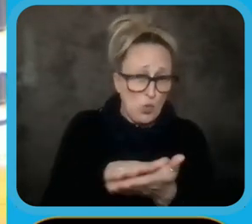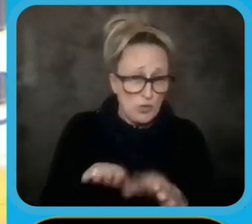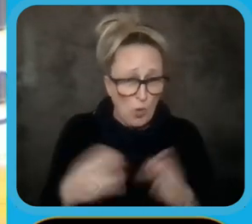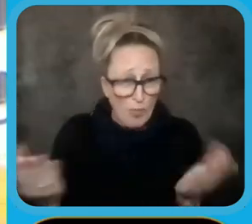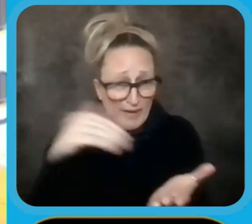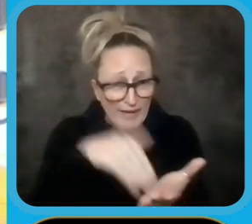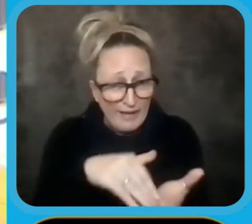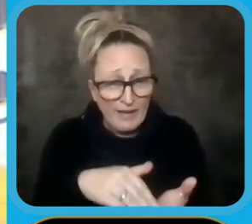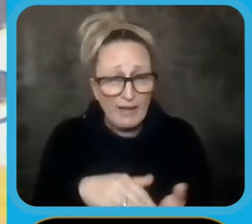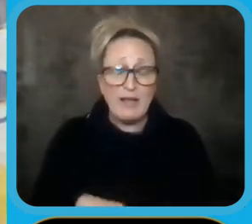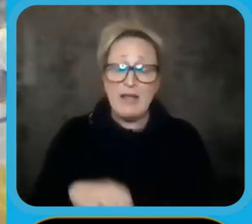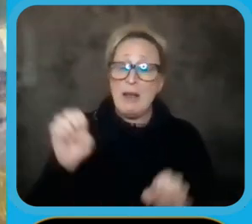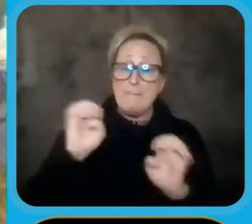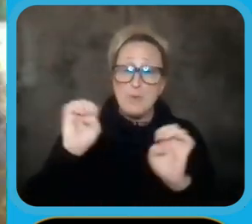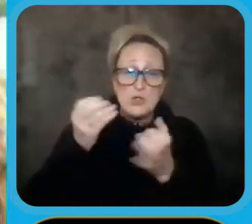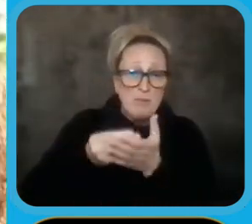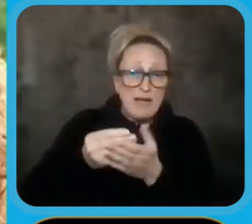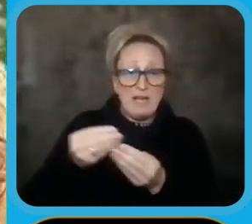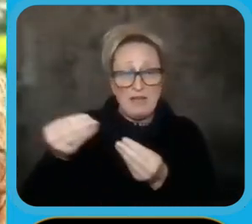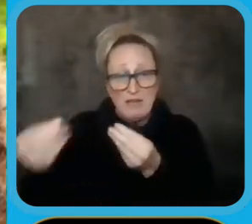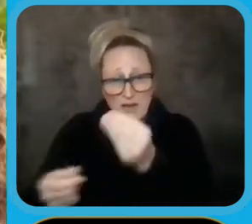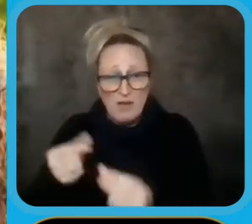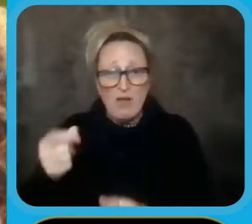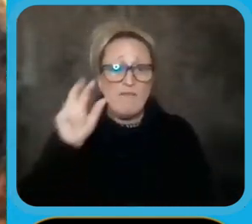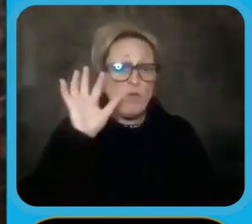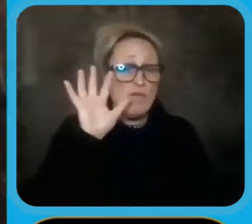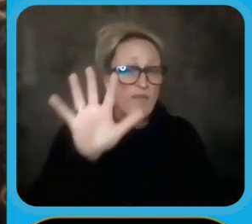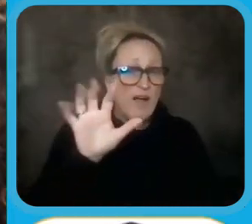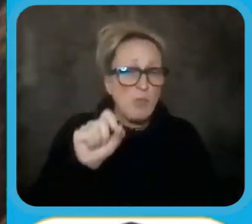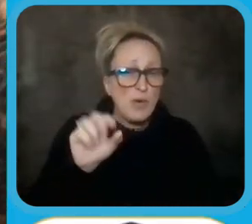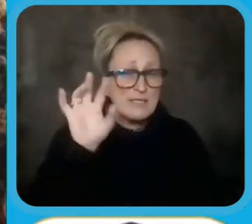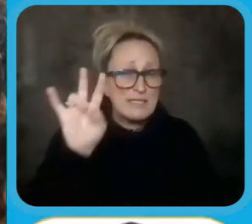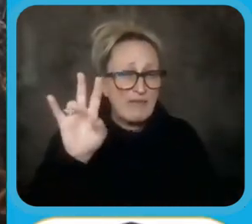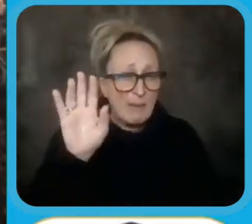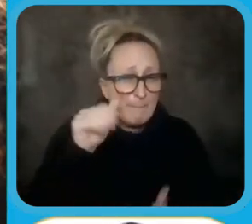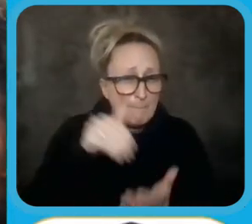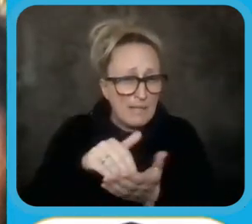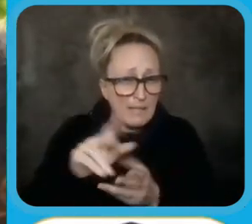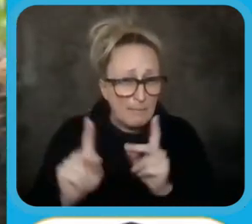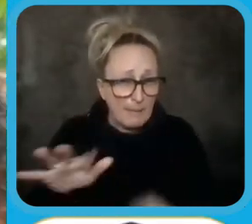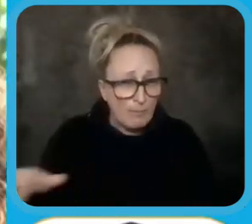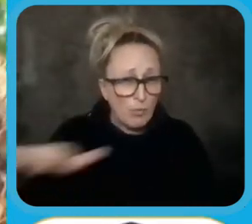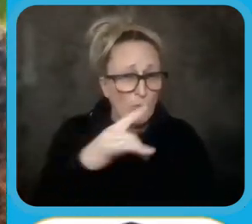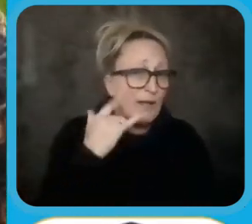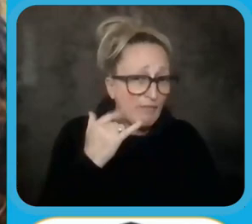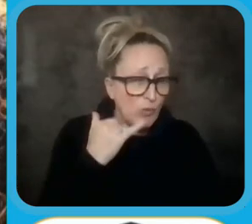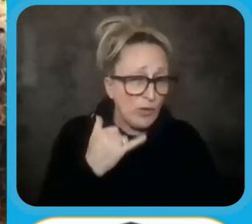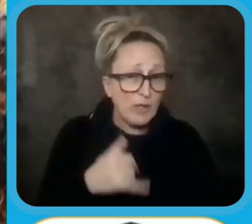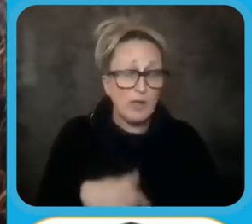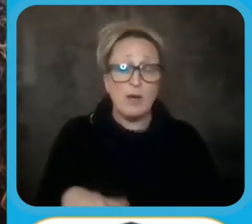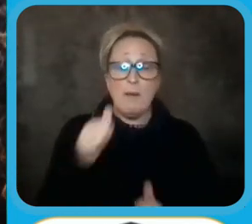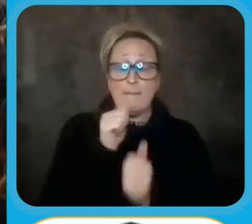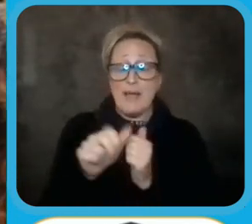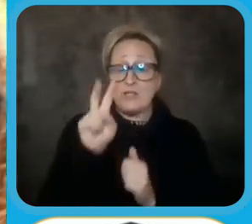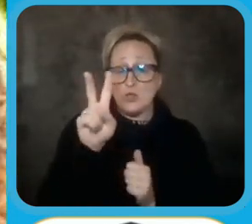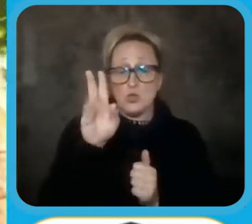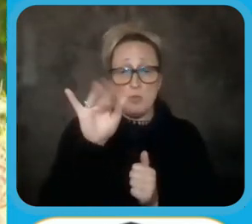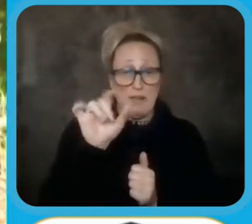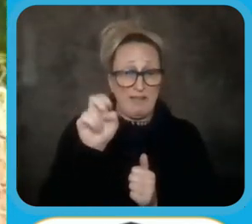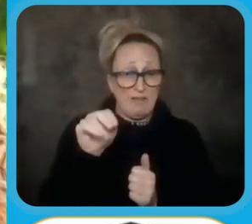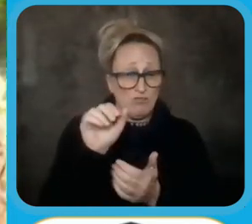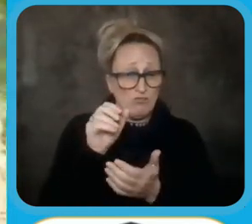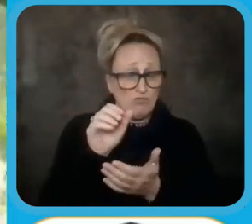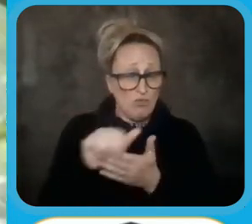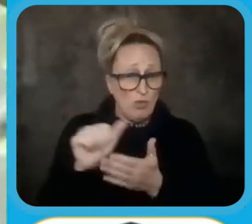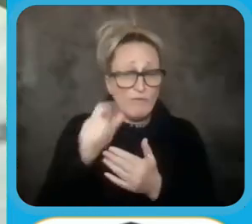$600 emergency stimulus checks for 5.7 million Californians, passed a $2 billion relief package for